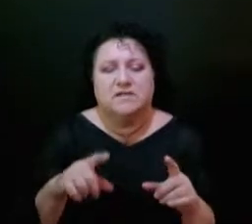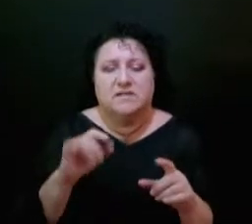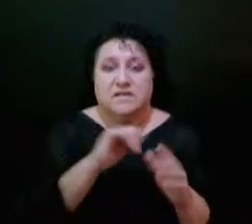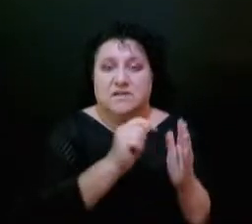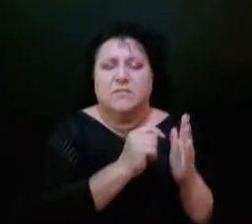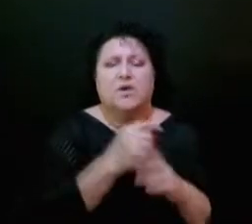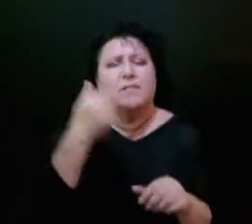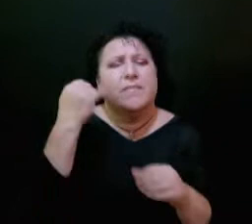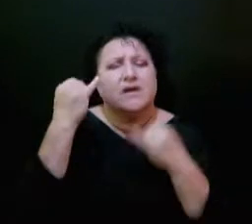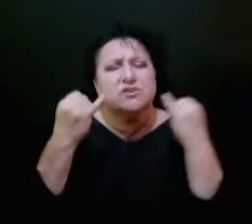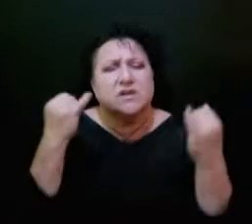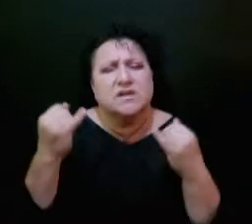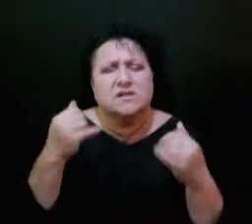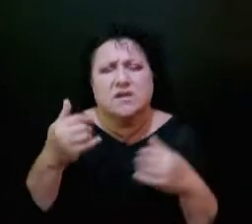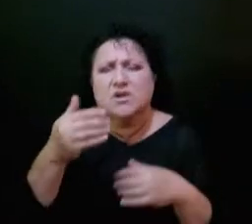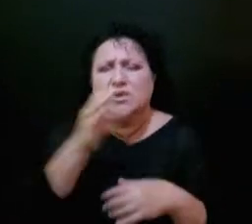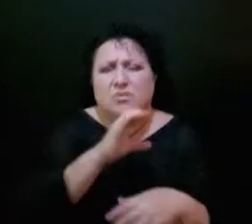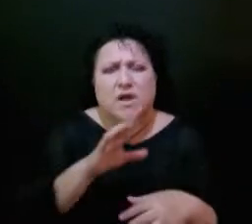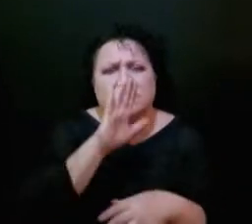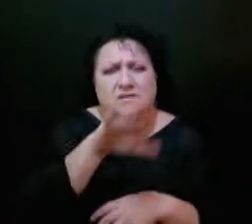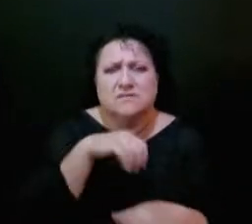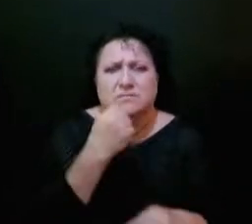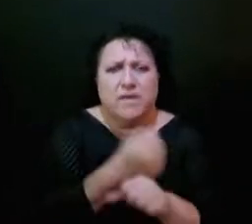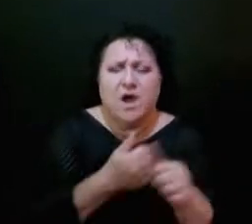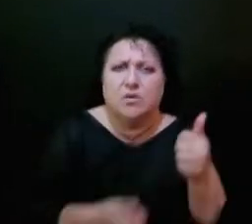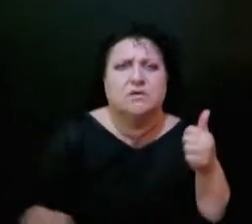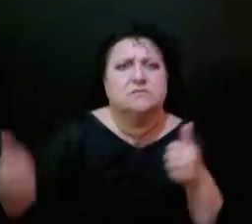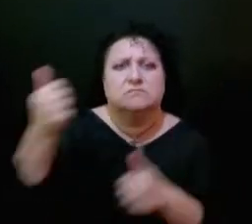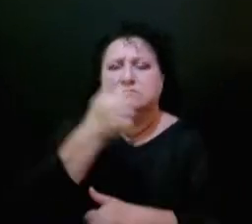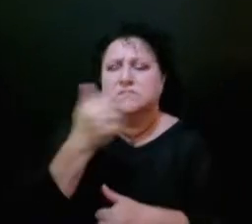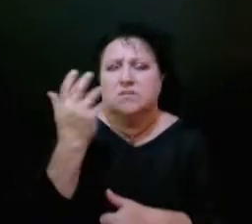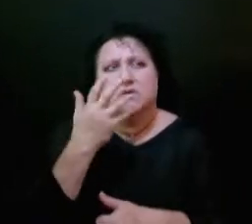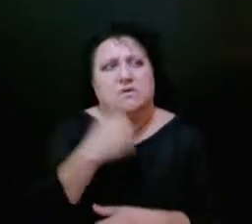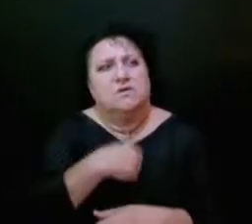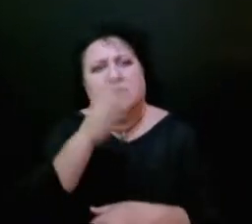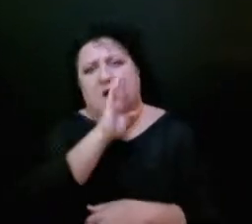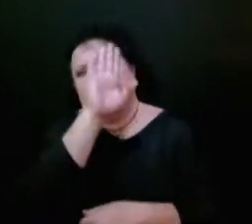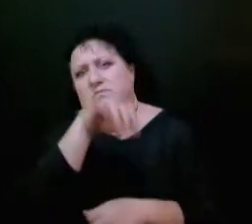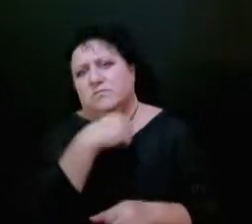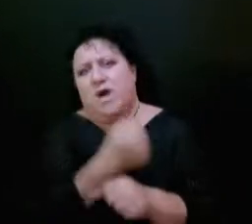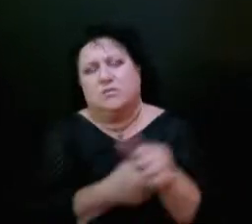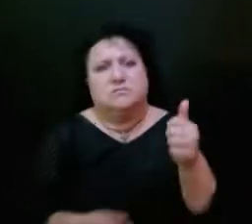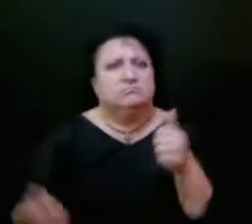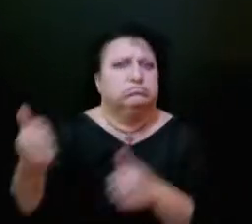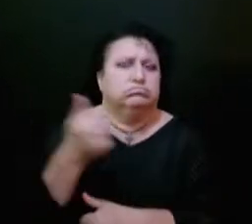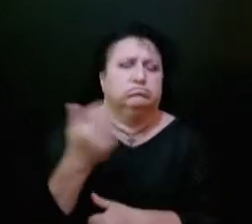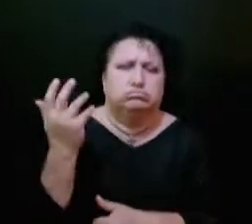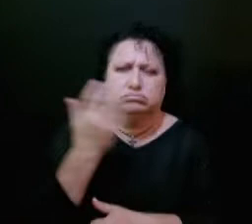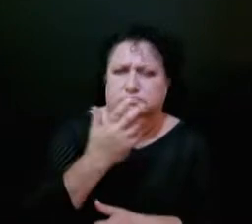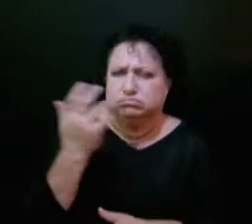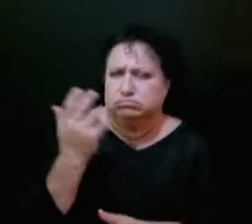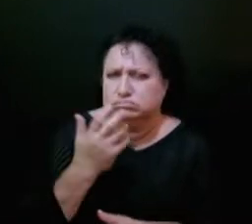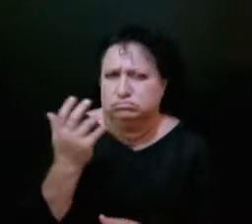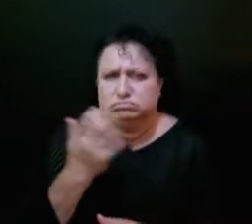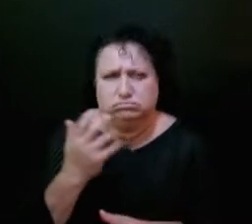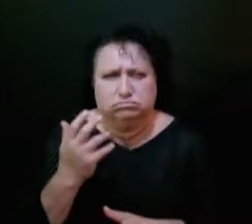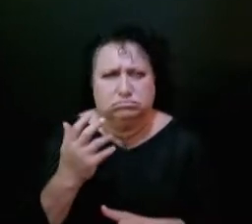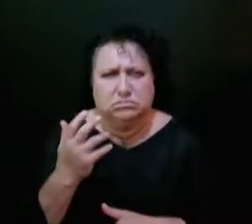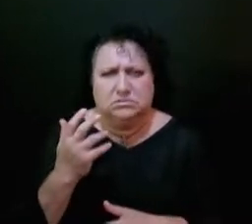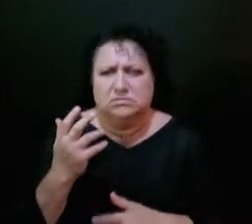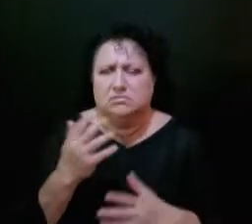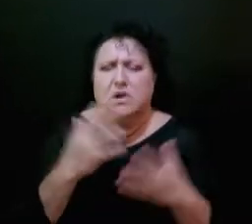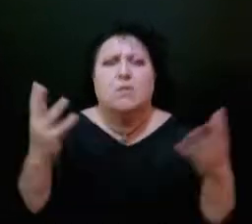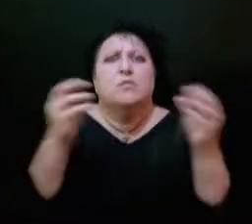Christ's power is, how much greater God's power is. And it says that he has victory over everything,